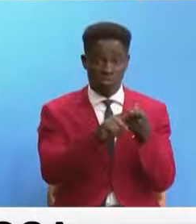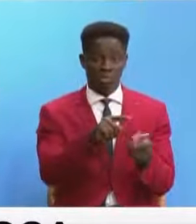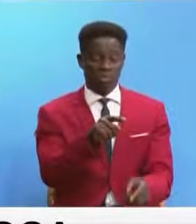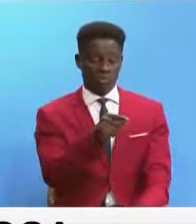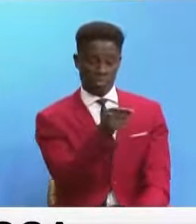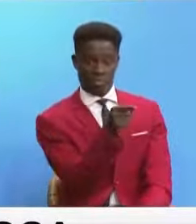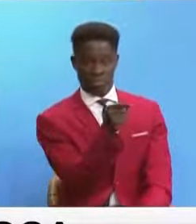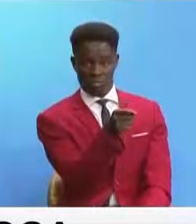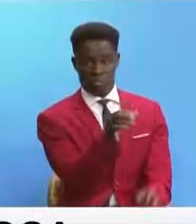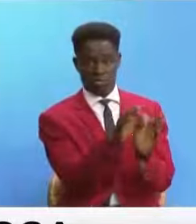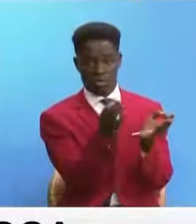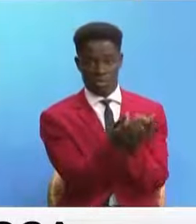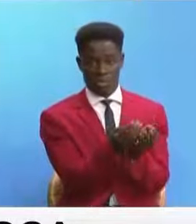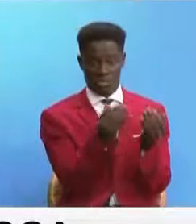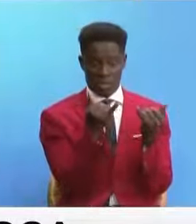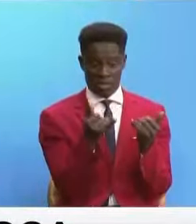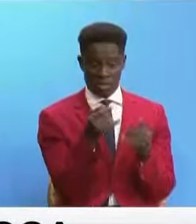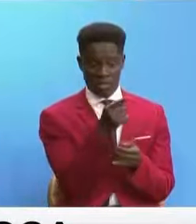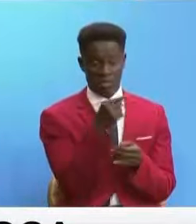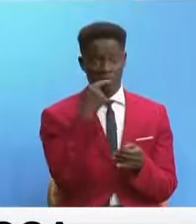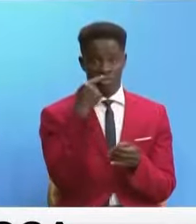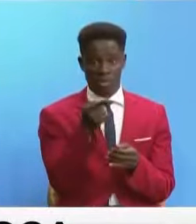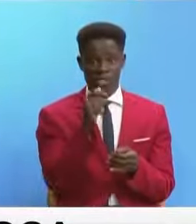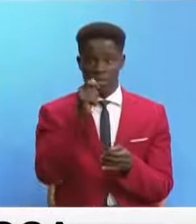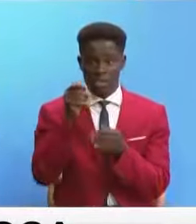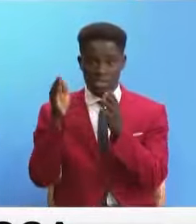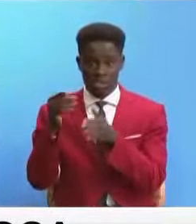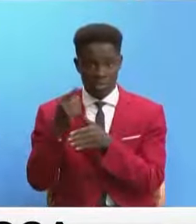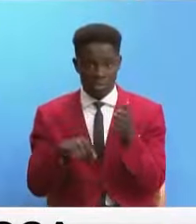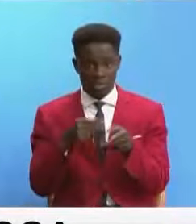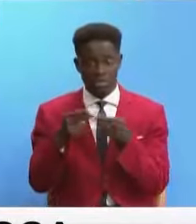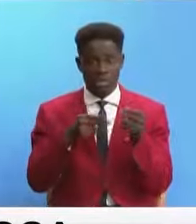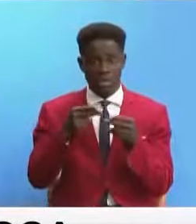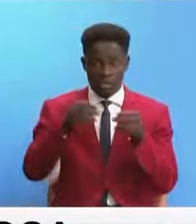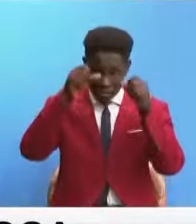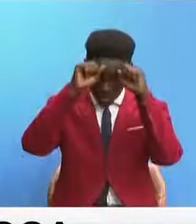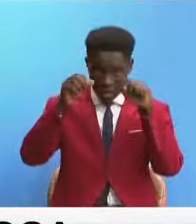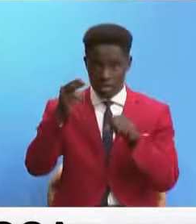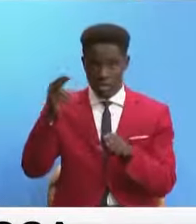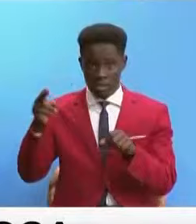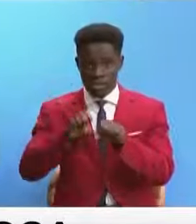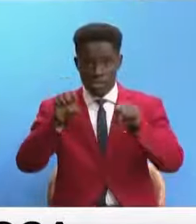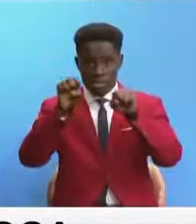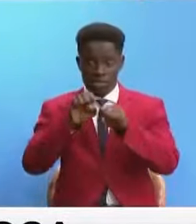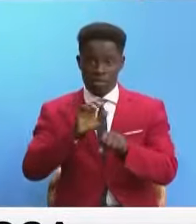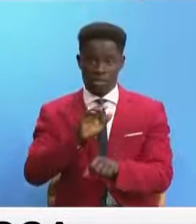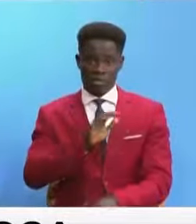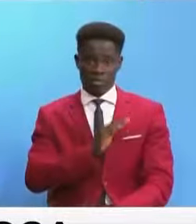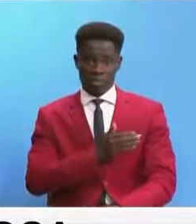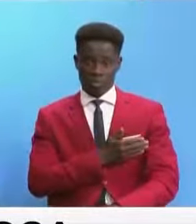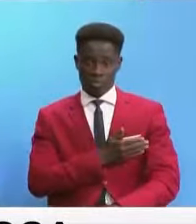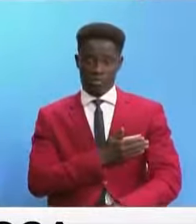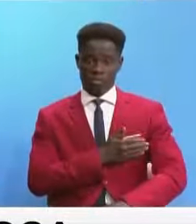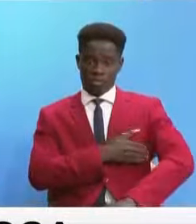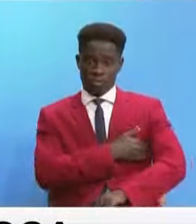deceased. Mr. Kawana told journalists that President Hichilema and the First Lady Mutinta were saddened with the death of